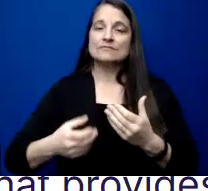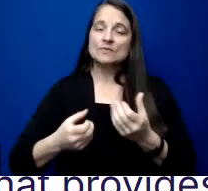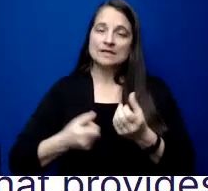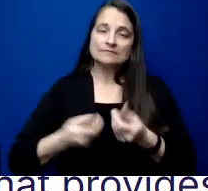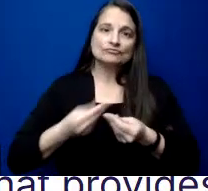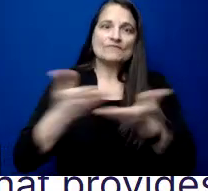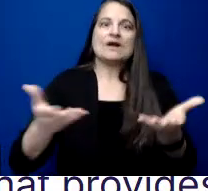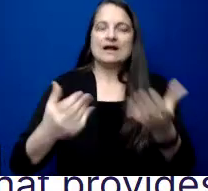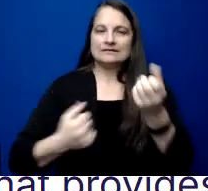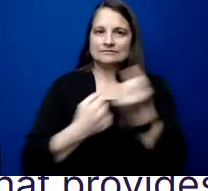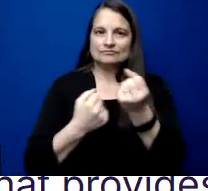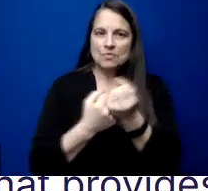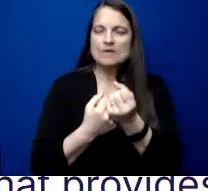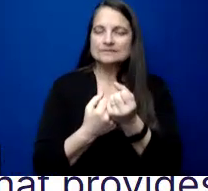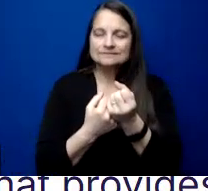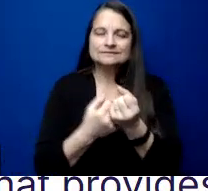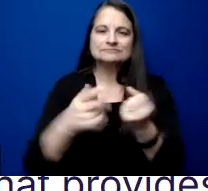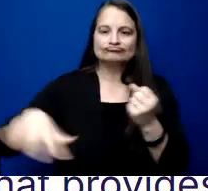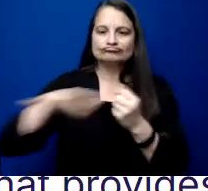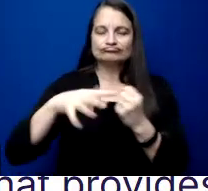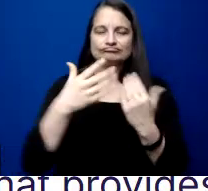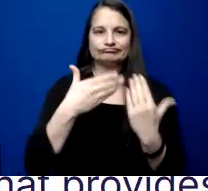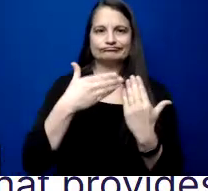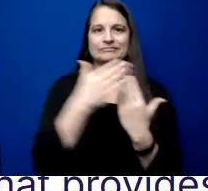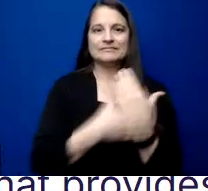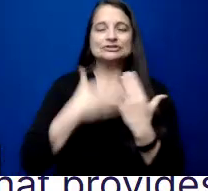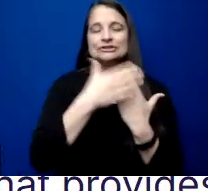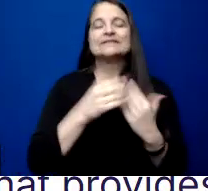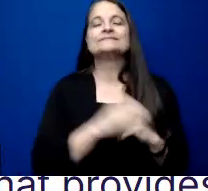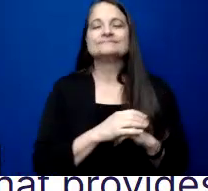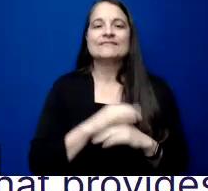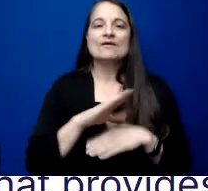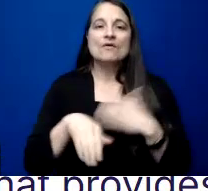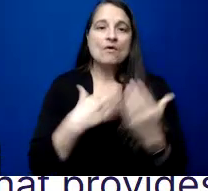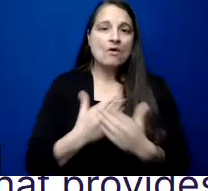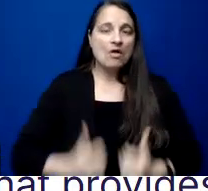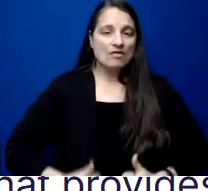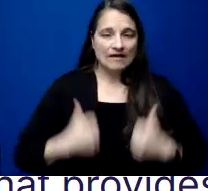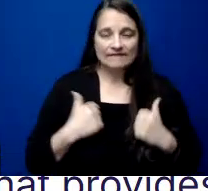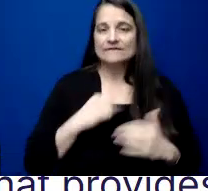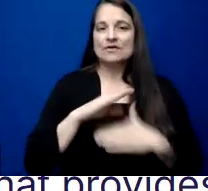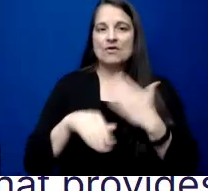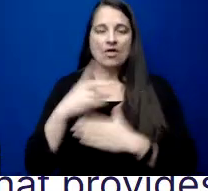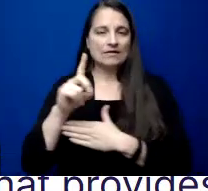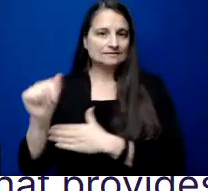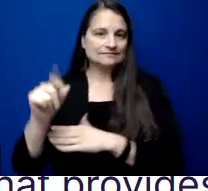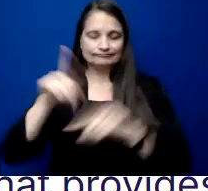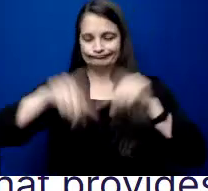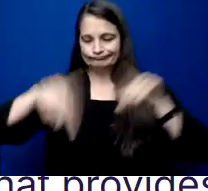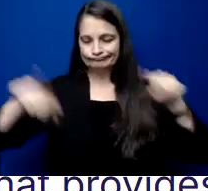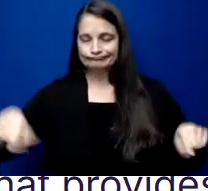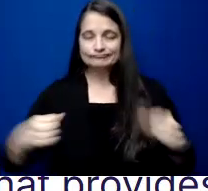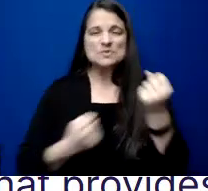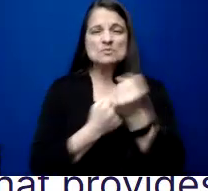Michigan. We serve the entire state of Michigan, the entire lifespan, and all disabilities. We provide a lot of supports like